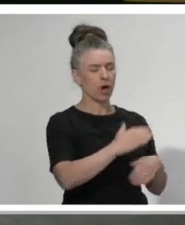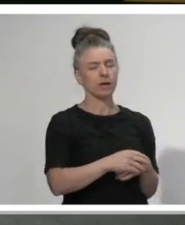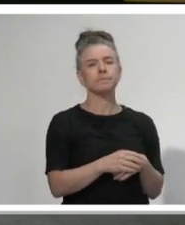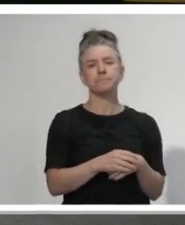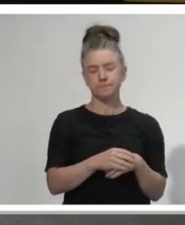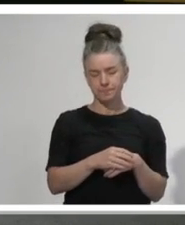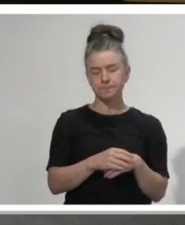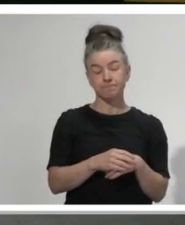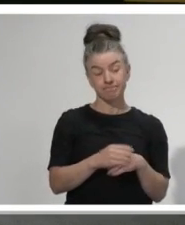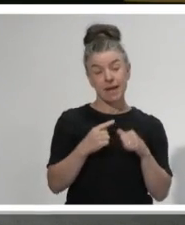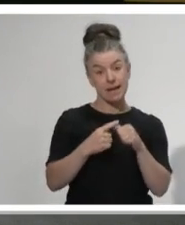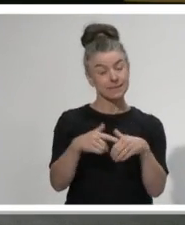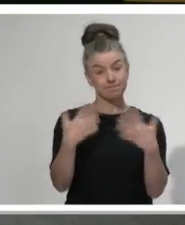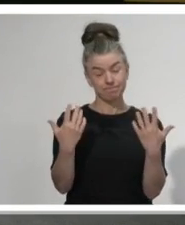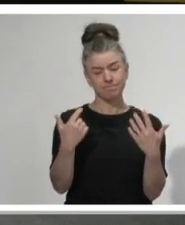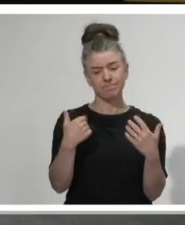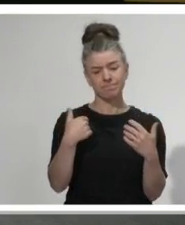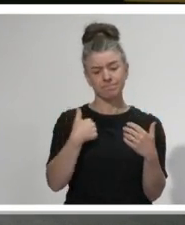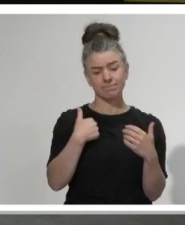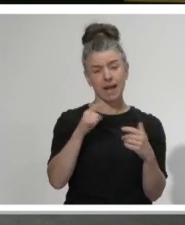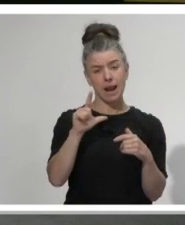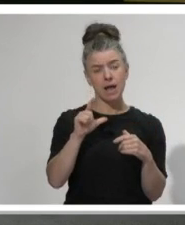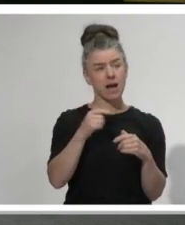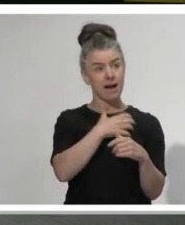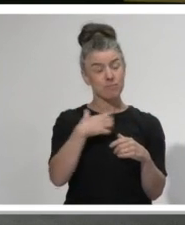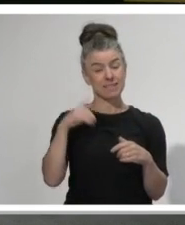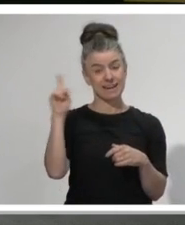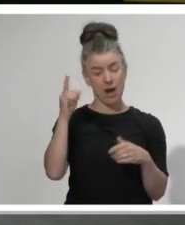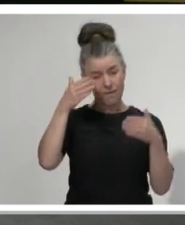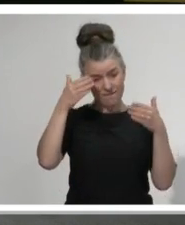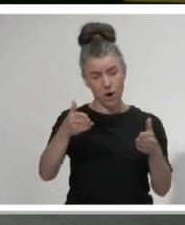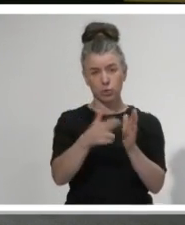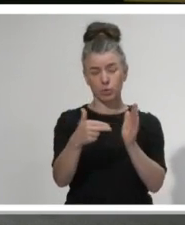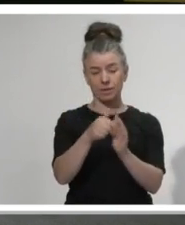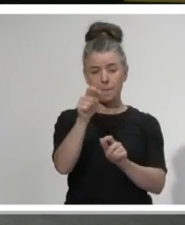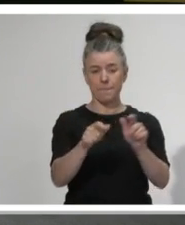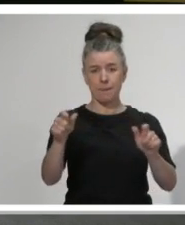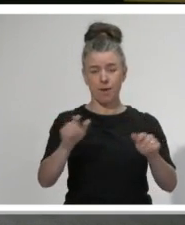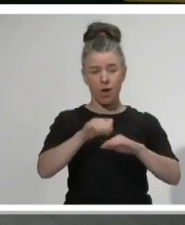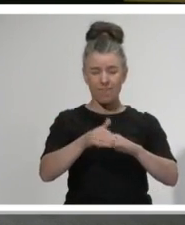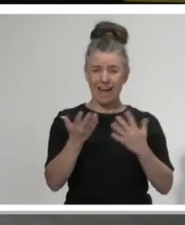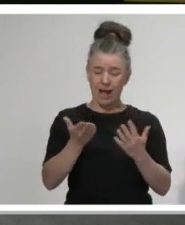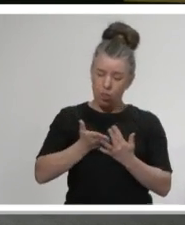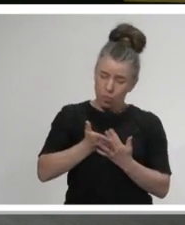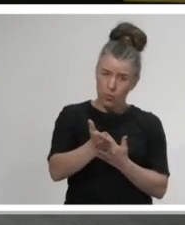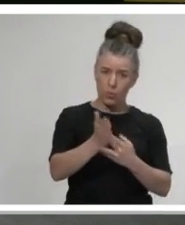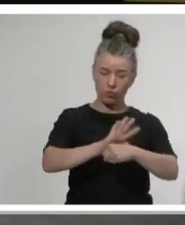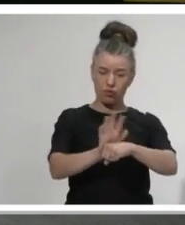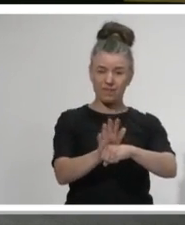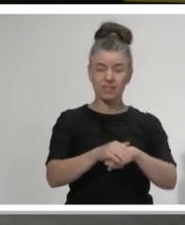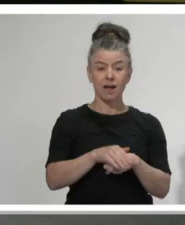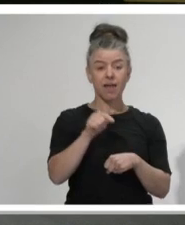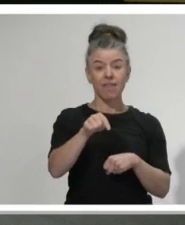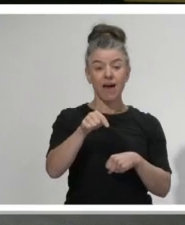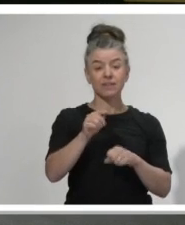completely on making sure that we support New Zealanders through COVID-19, and I'm very, very confident the poll coming into the public arena